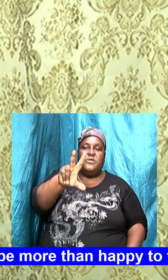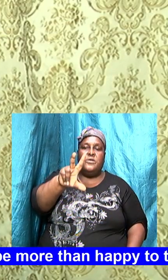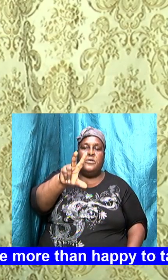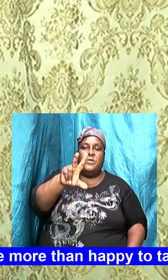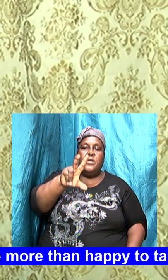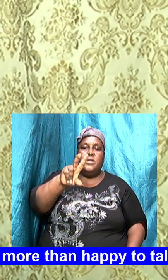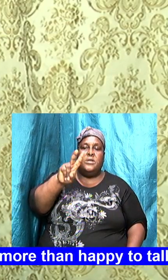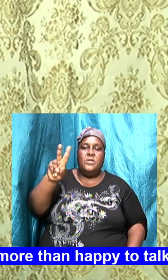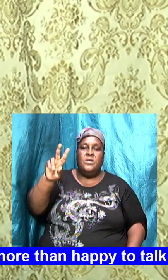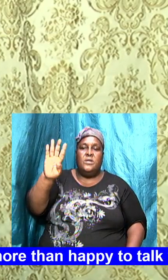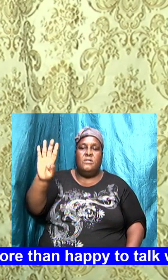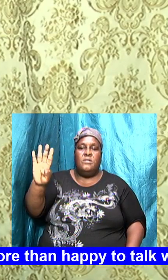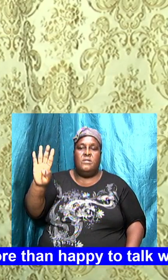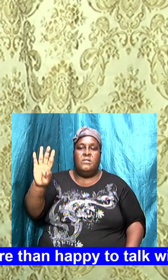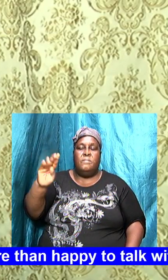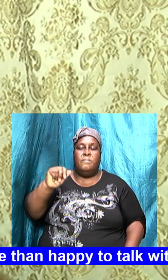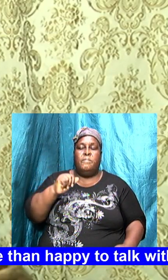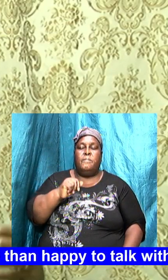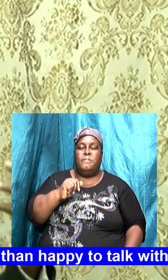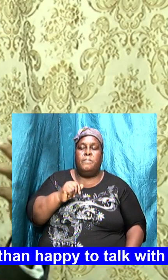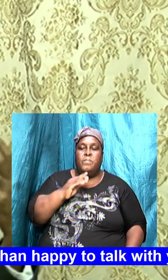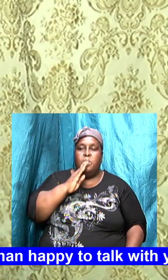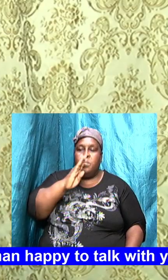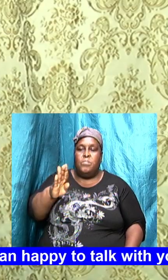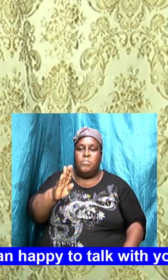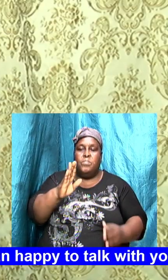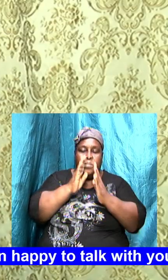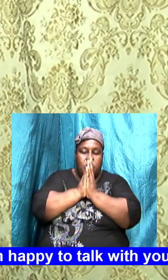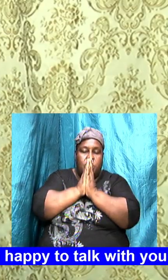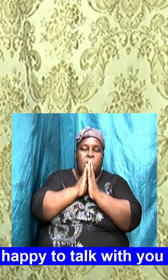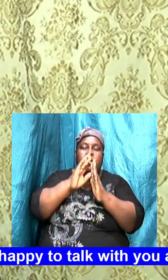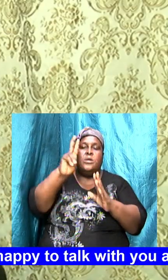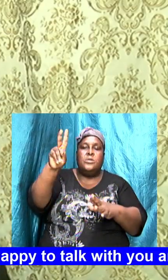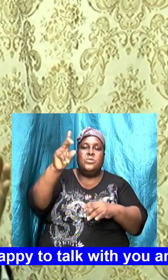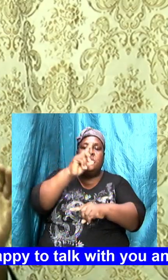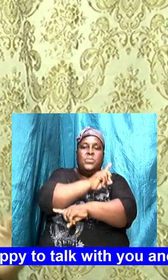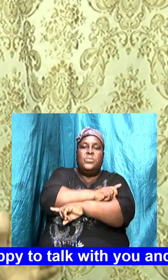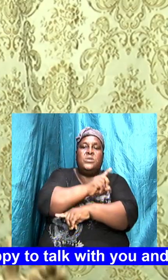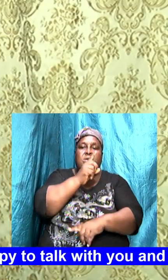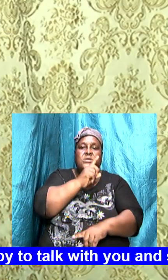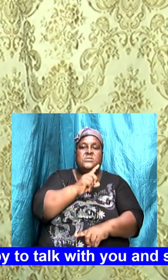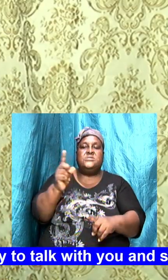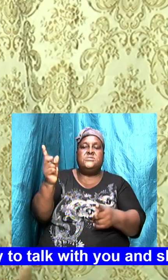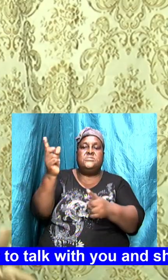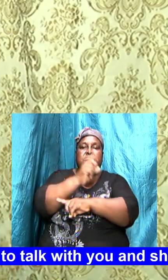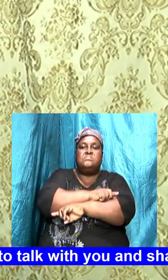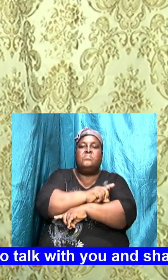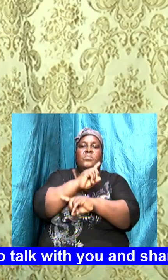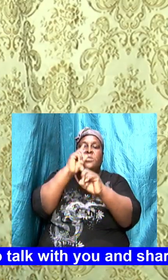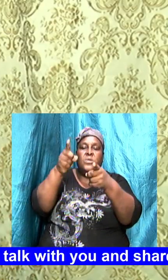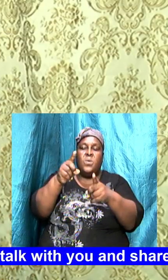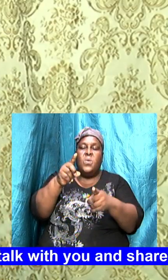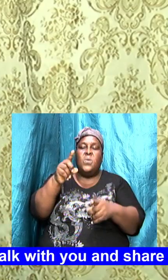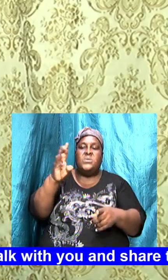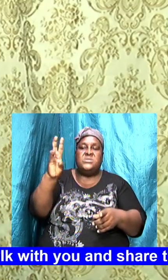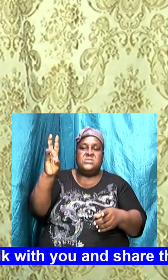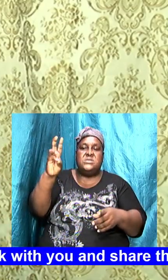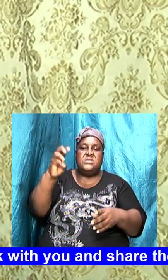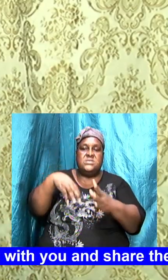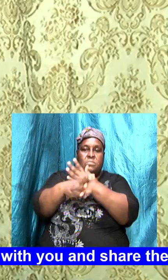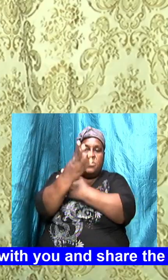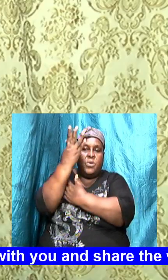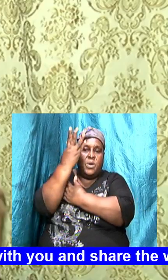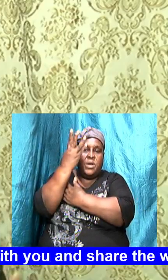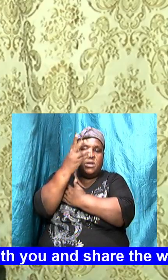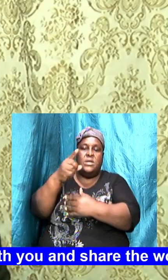Tuesday and Wednesday, there will be 2 days. We go 6 in the morning to 6 in the evening